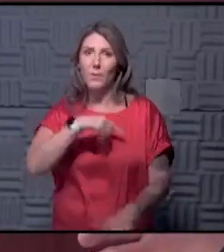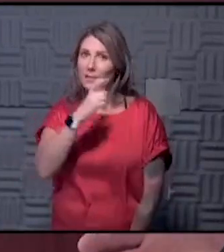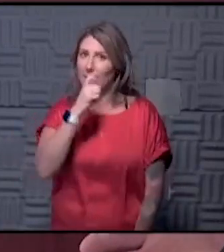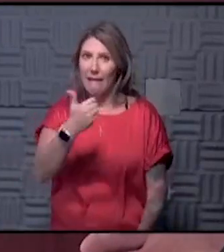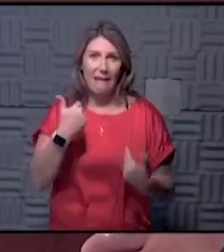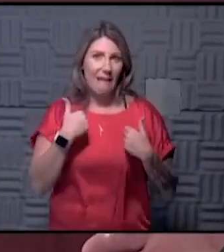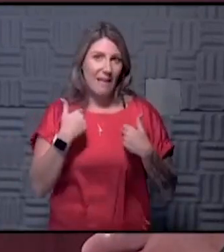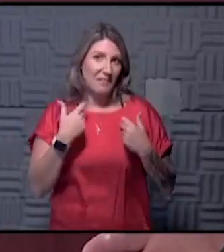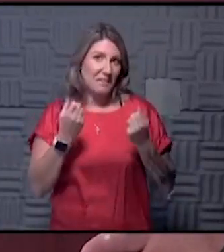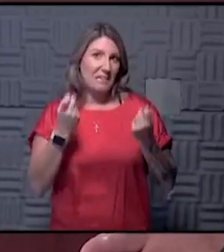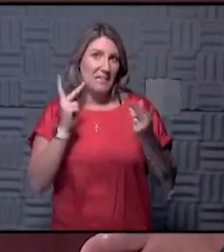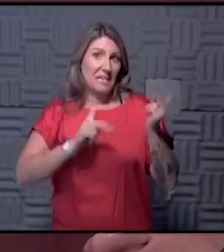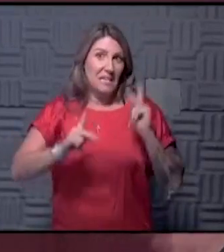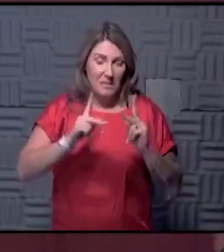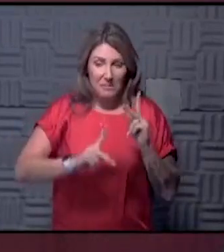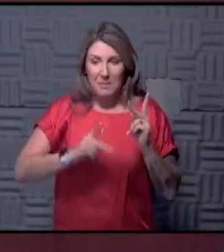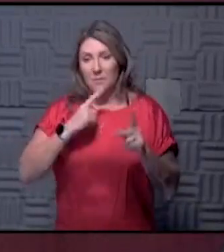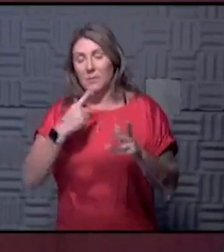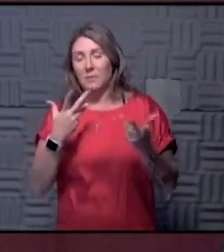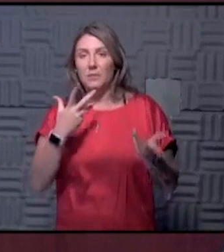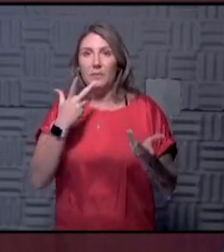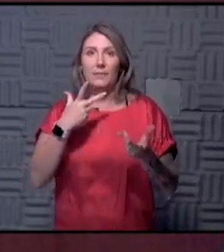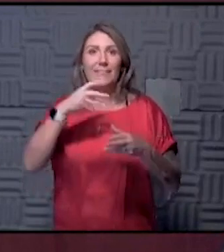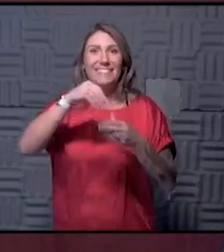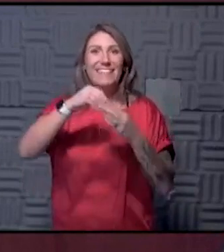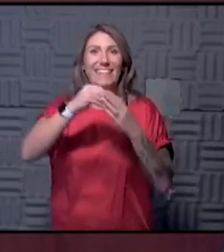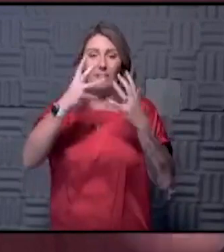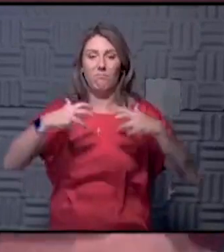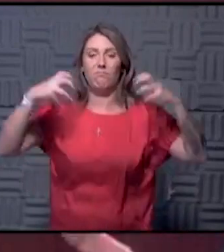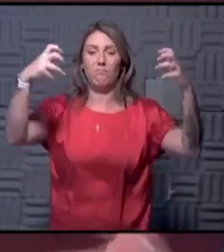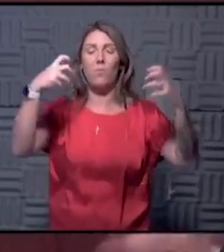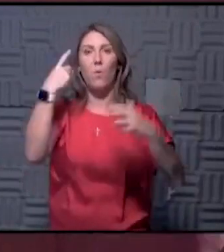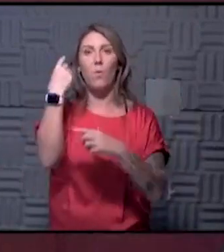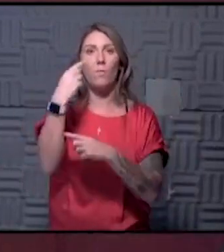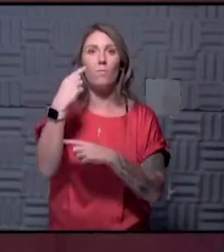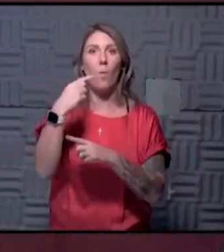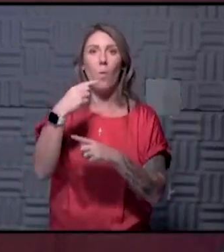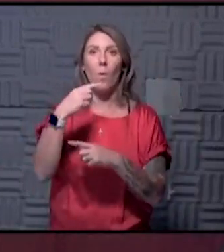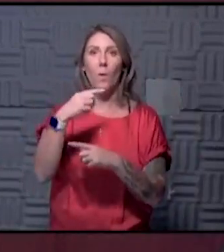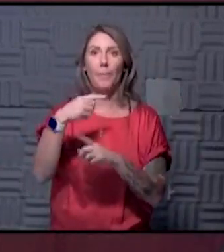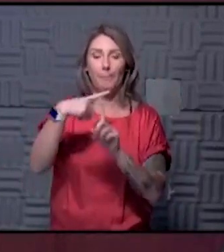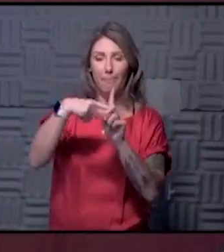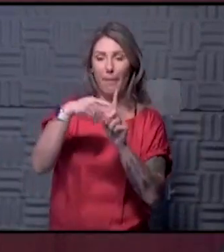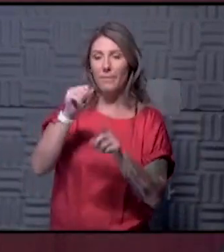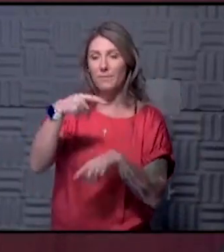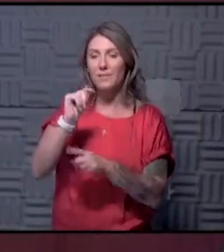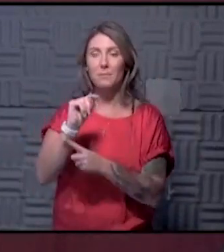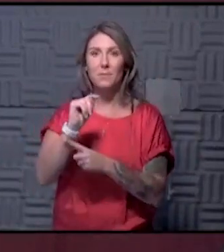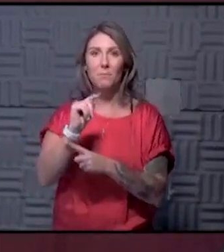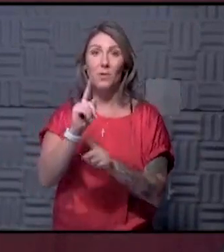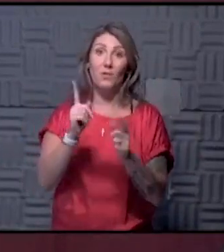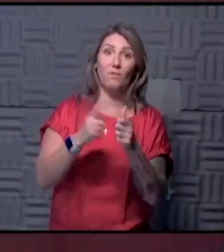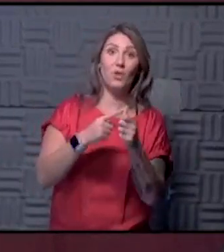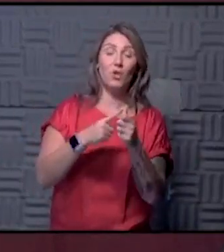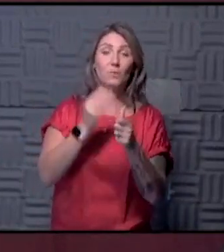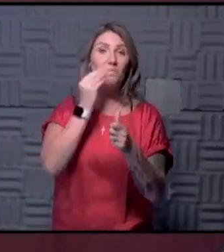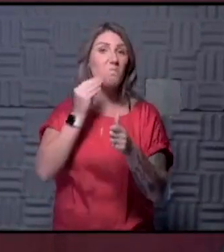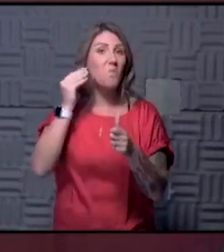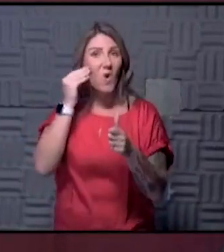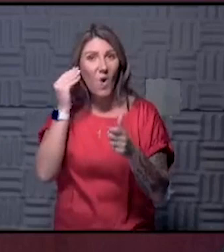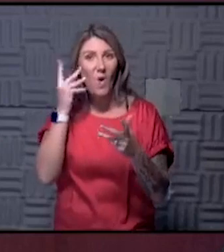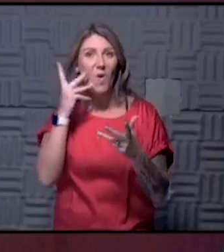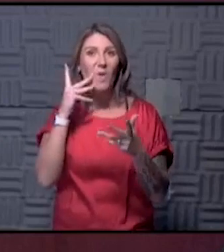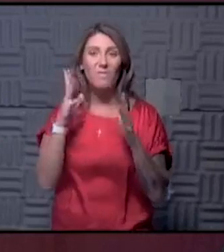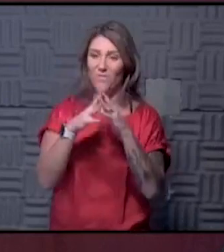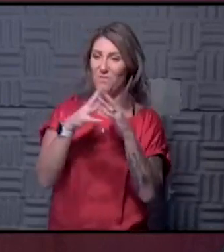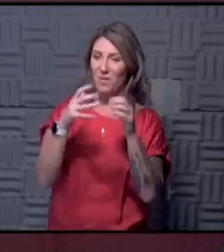have fans in the stands or at the fields for the month of September. We just had our first home football game on Saturday with 25%